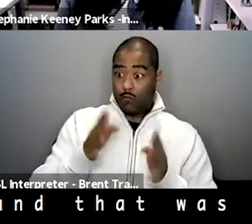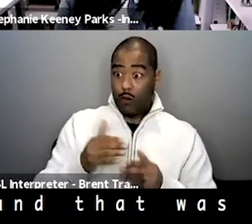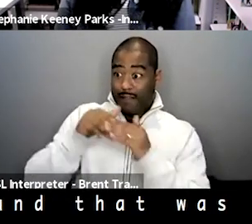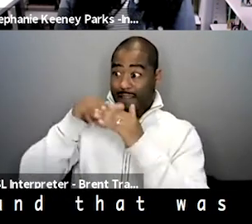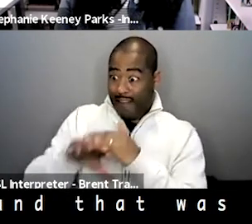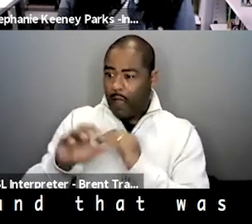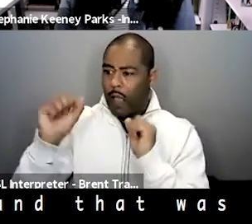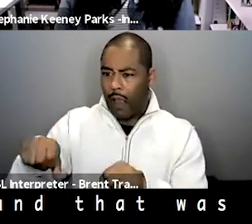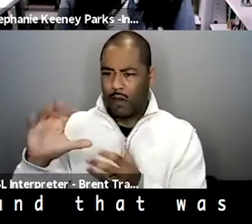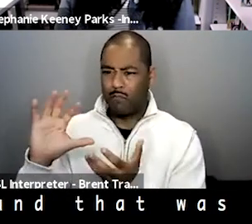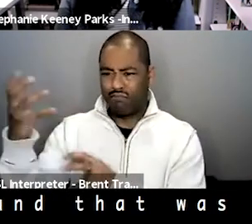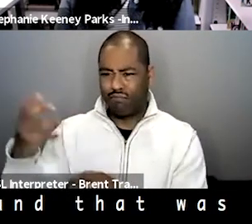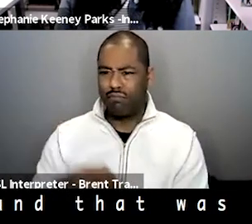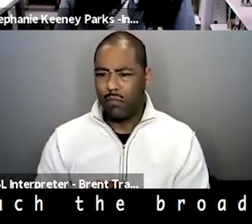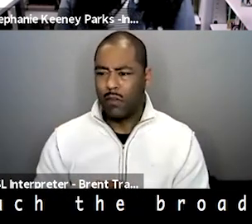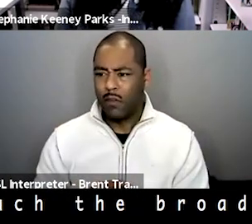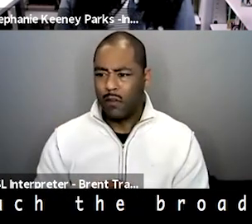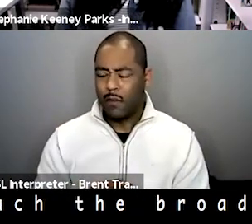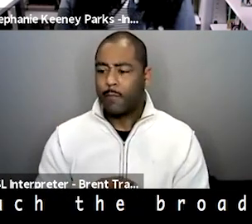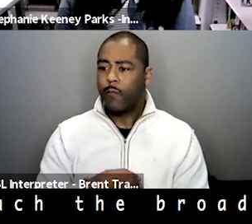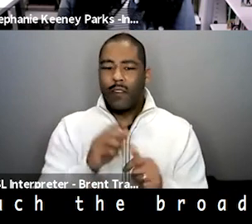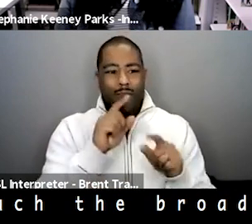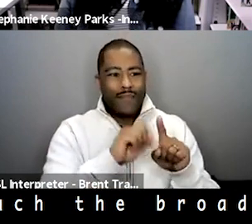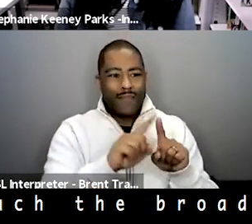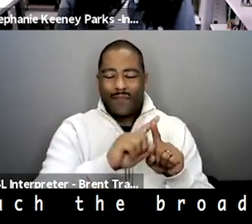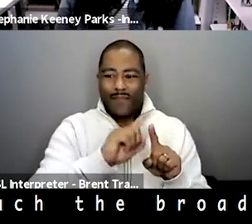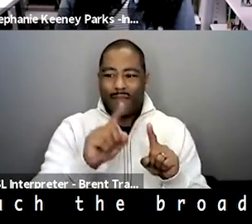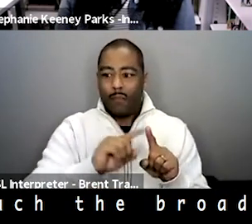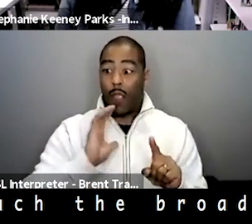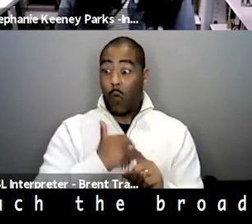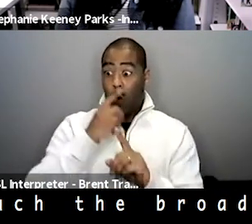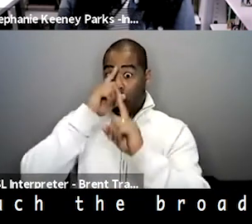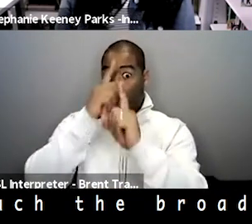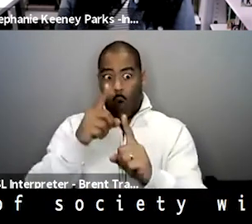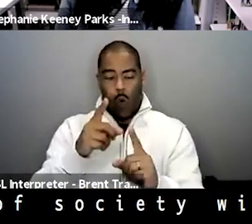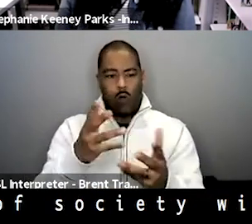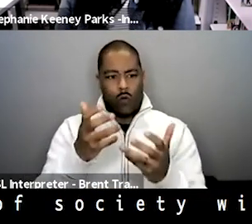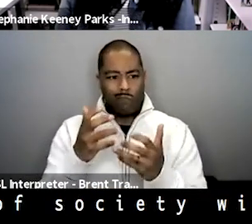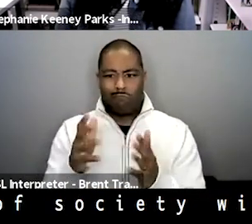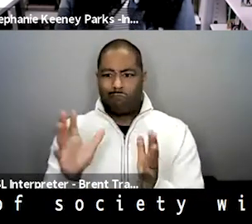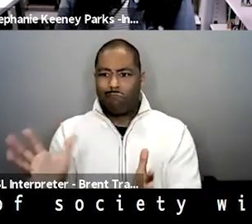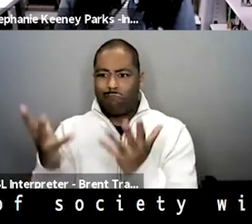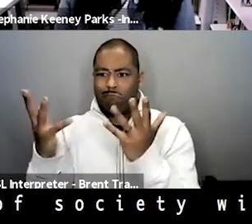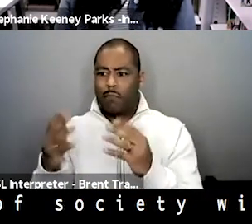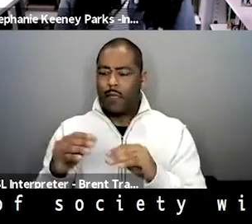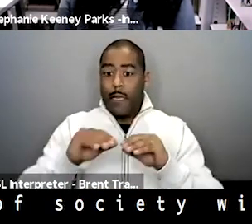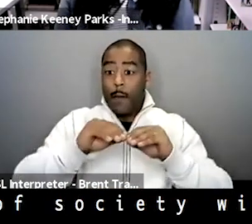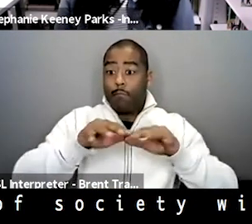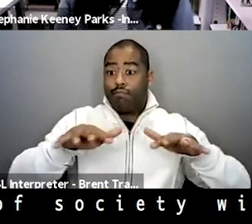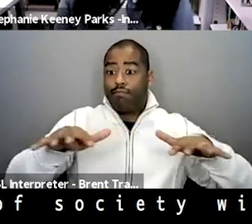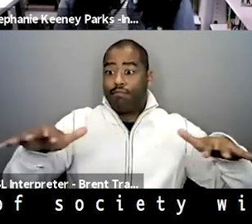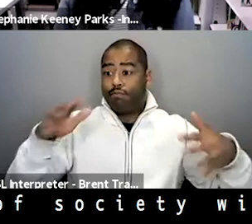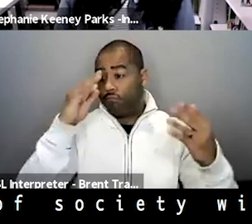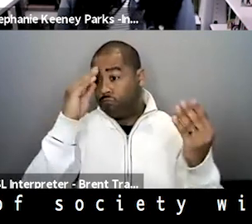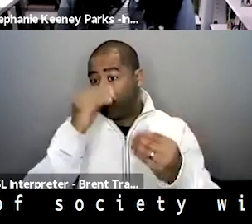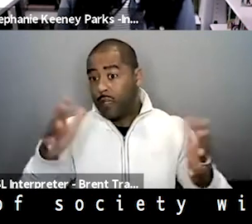have a place in society. And that was our goal, was to reach the broad spectrum of